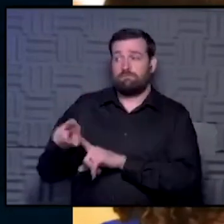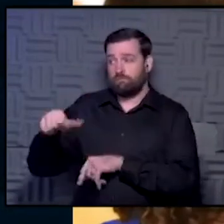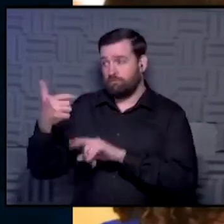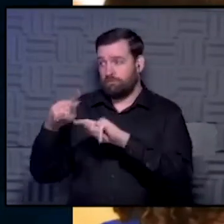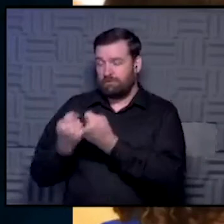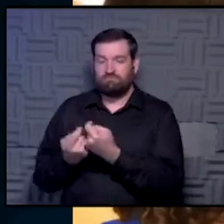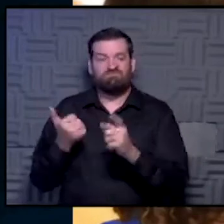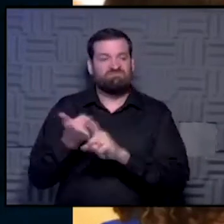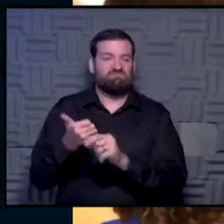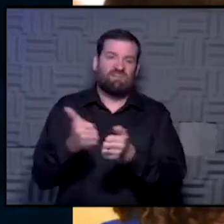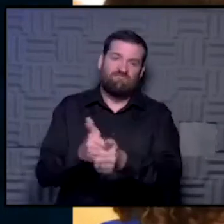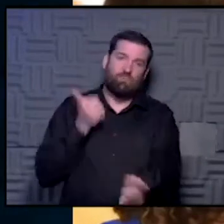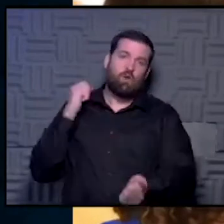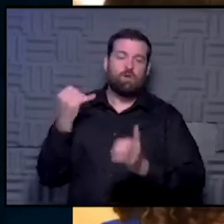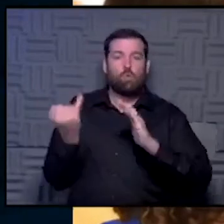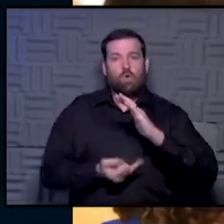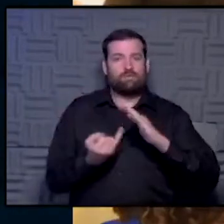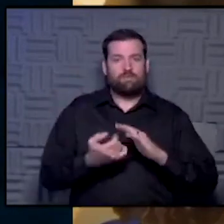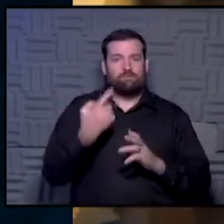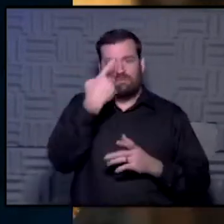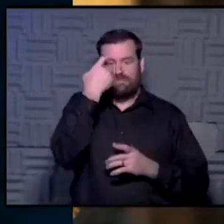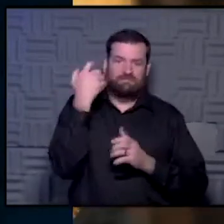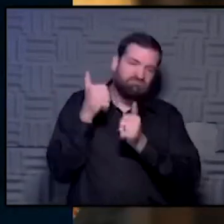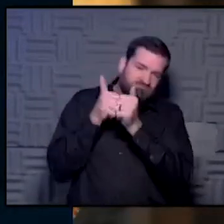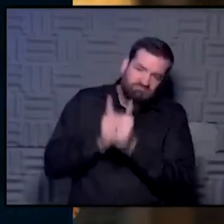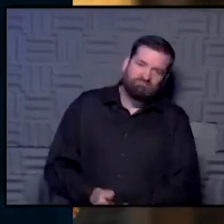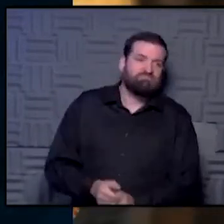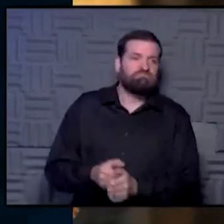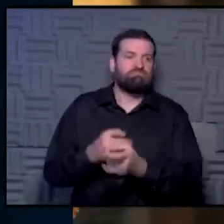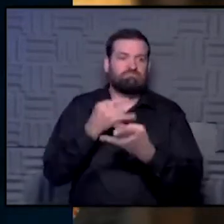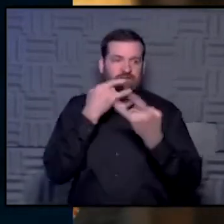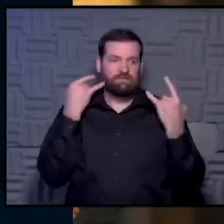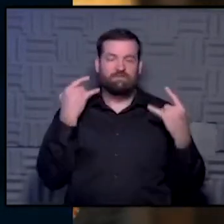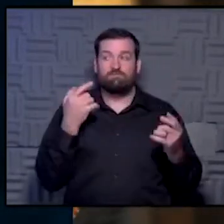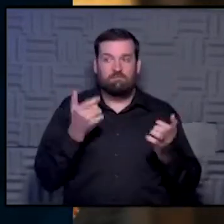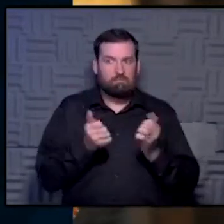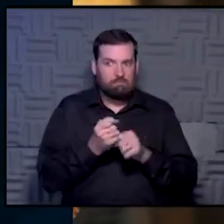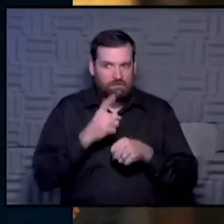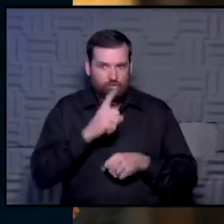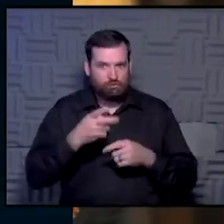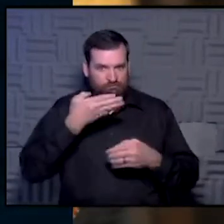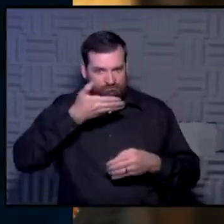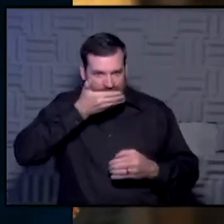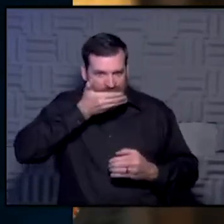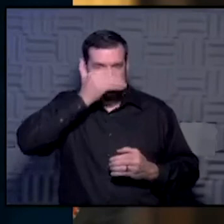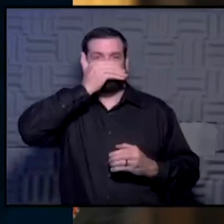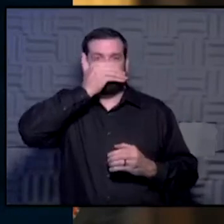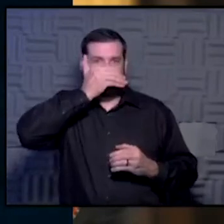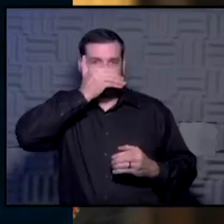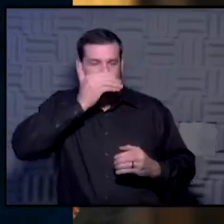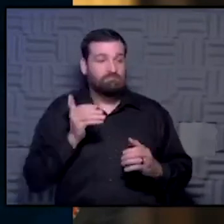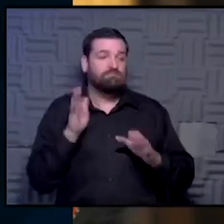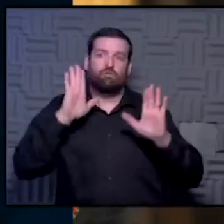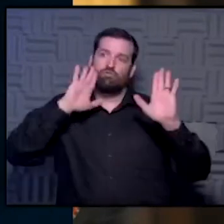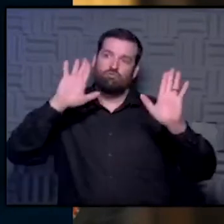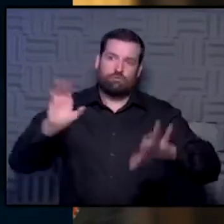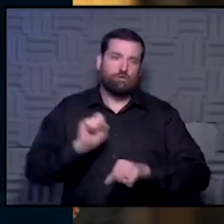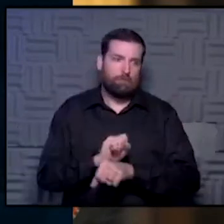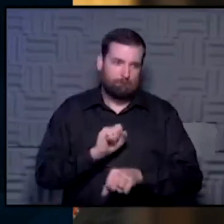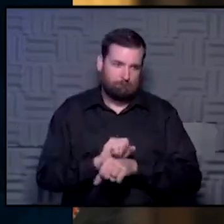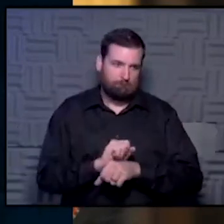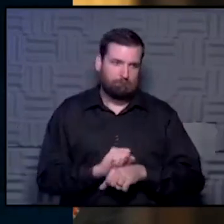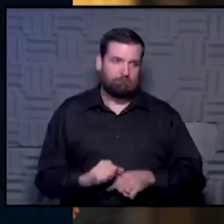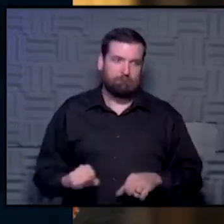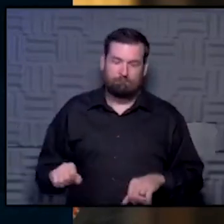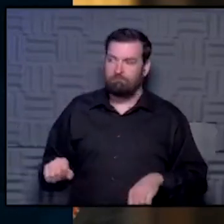team has avoided quarantine because of their stringent use of masks. Make sure you pull it up over your nose. Great job, ladies. Remember to keep that mask